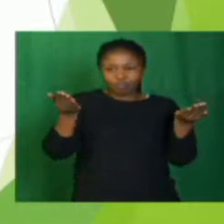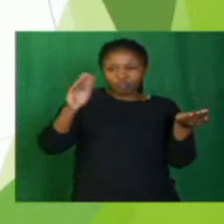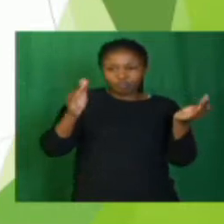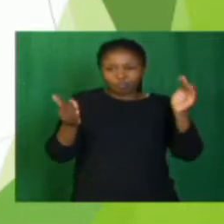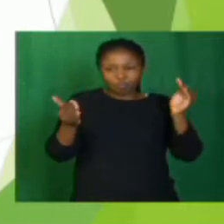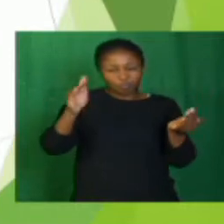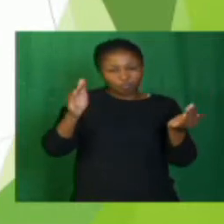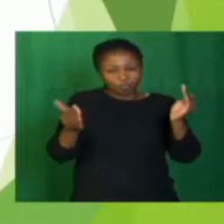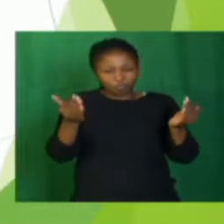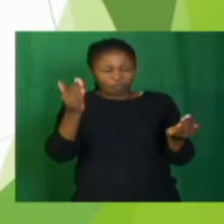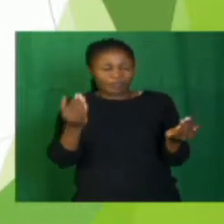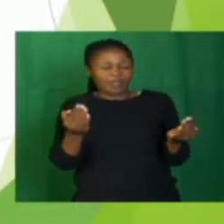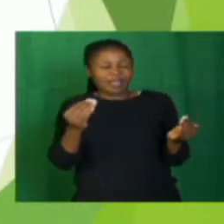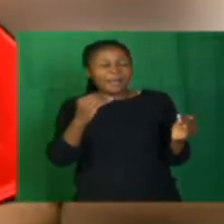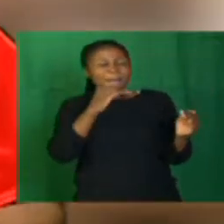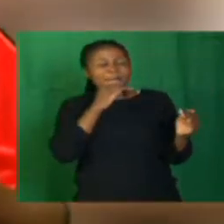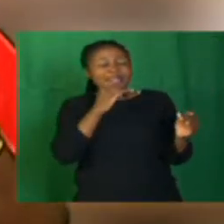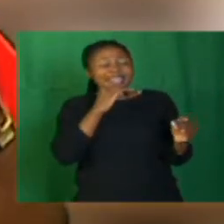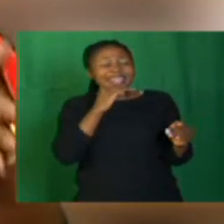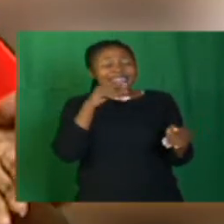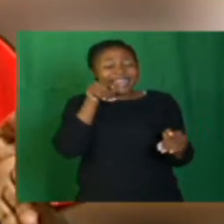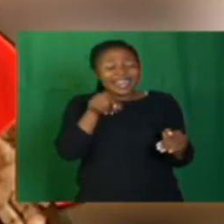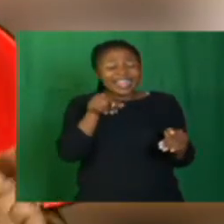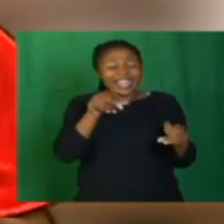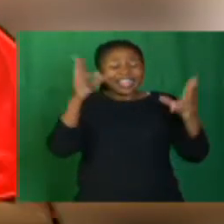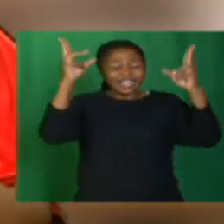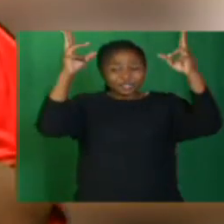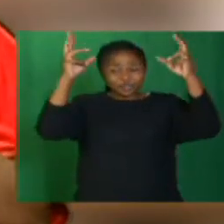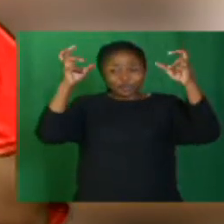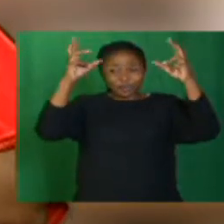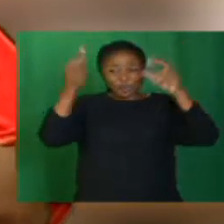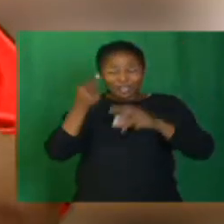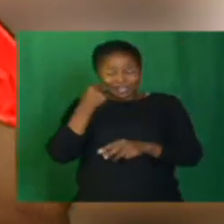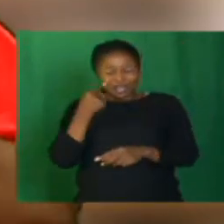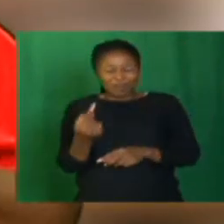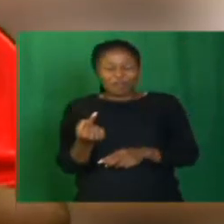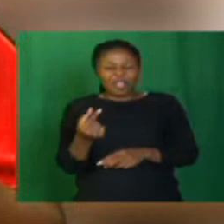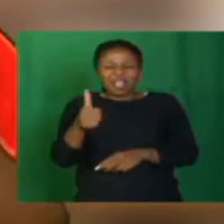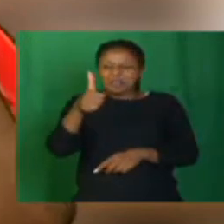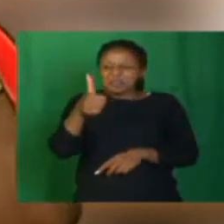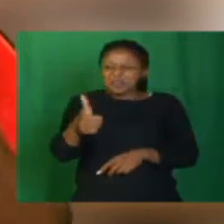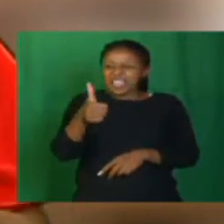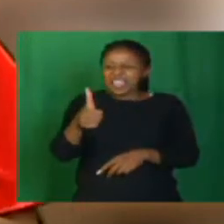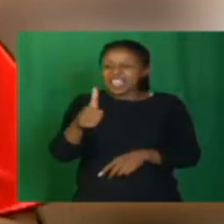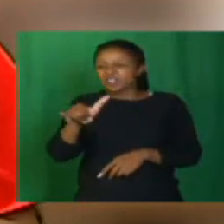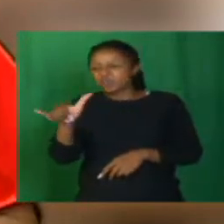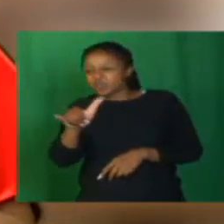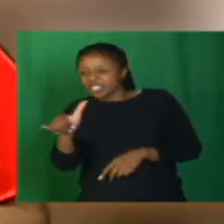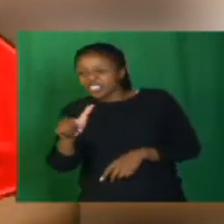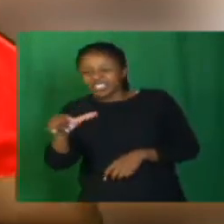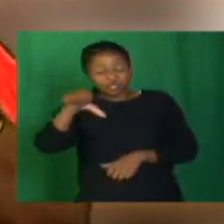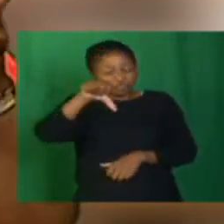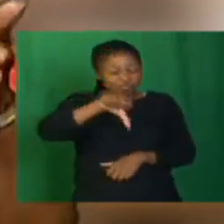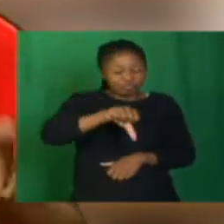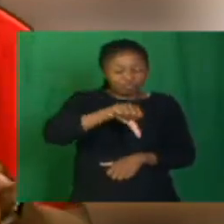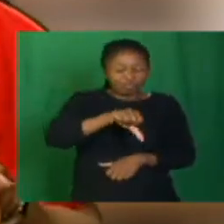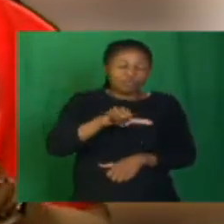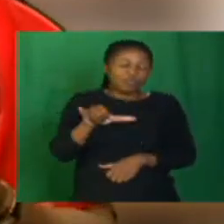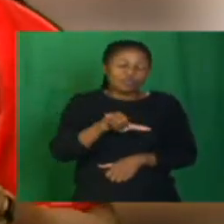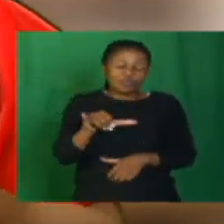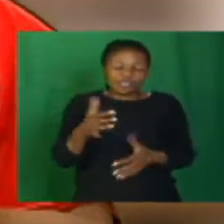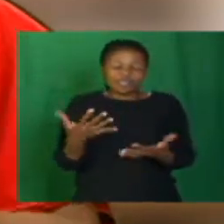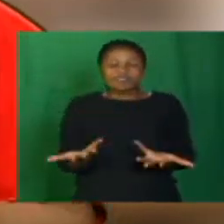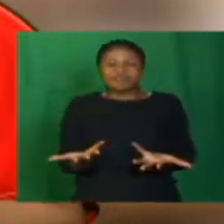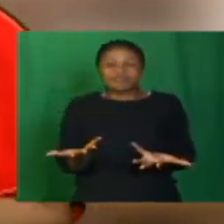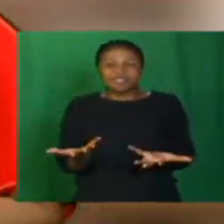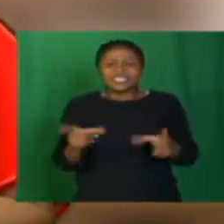say you look at the what? The pros and the cons about the what? The topic, or the merits